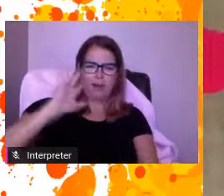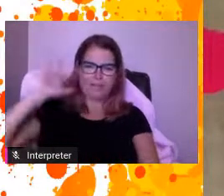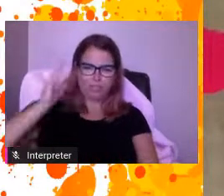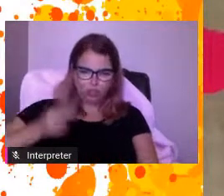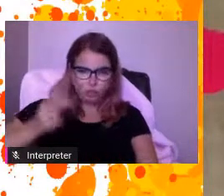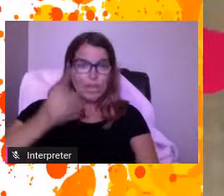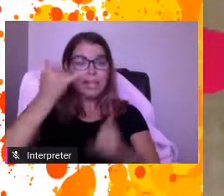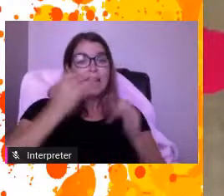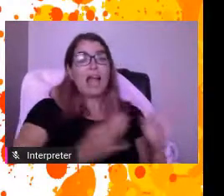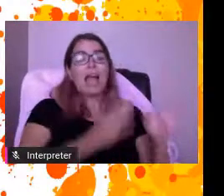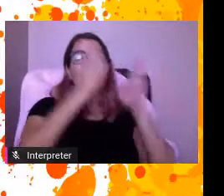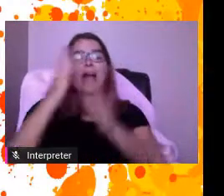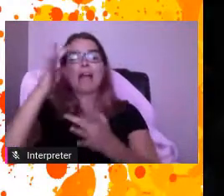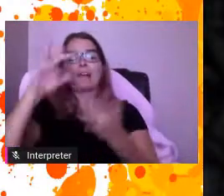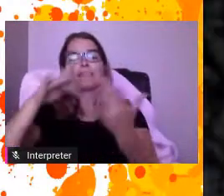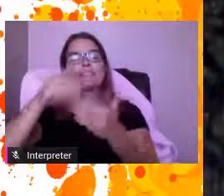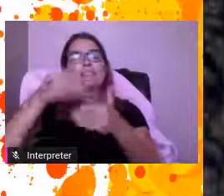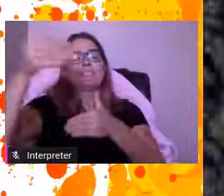art. Let's go.